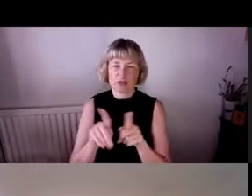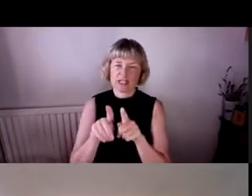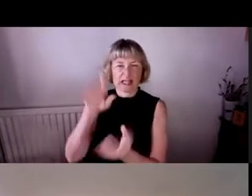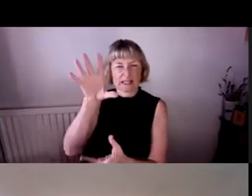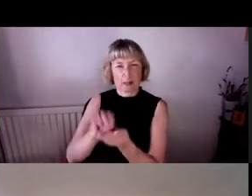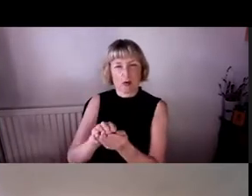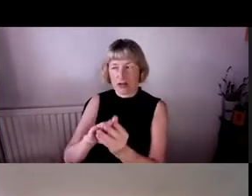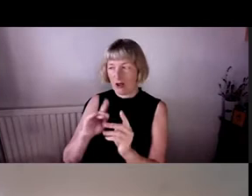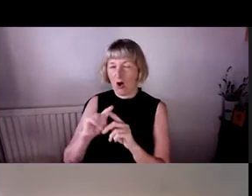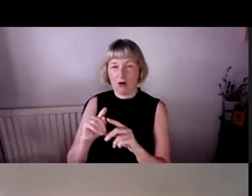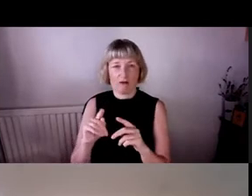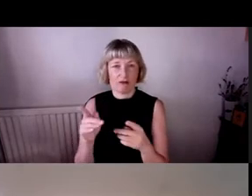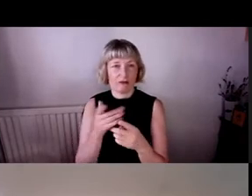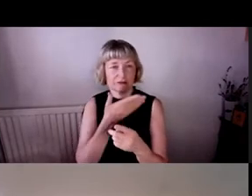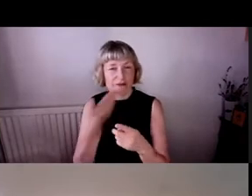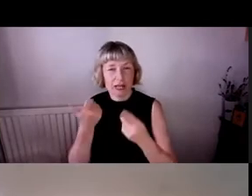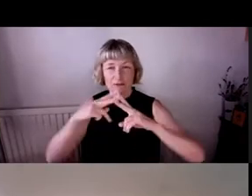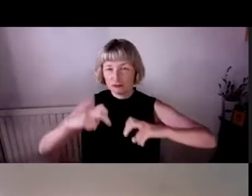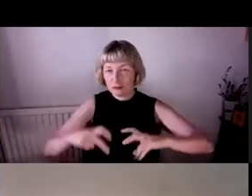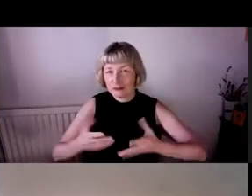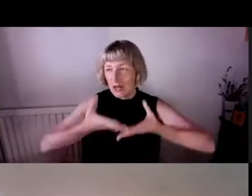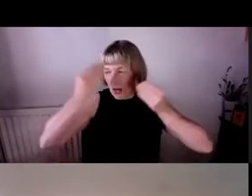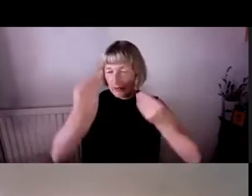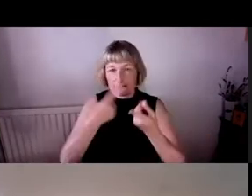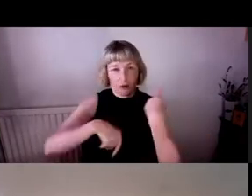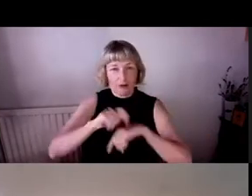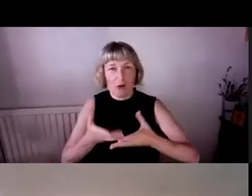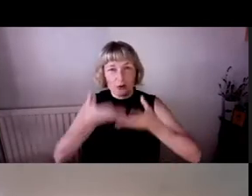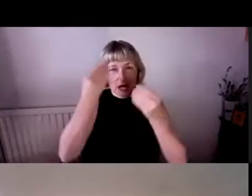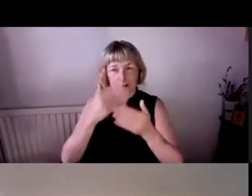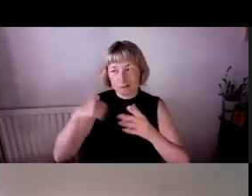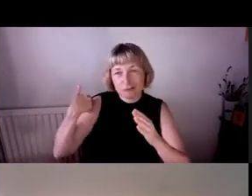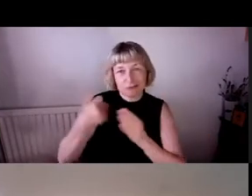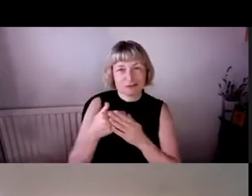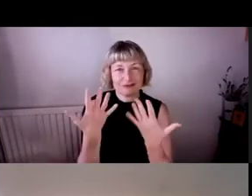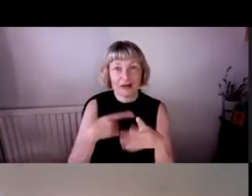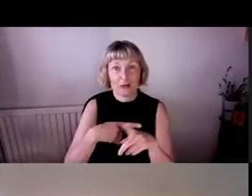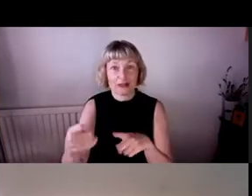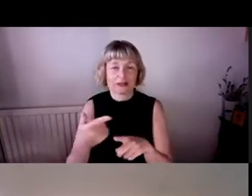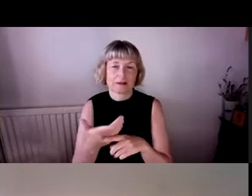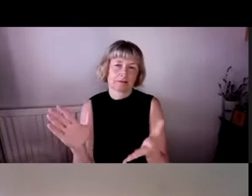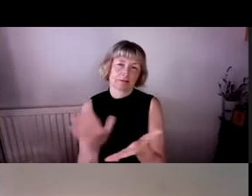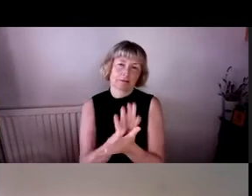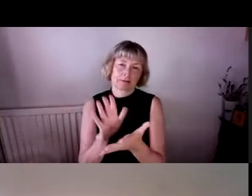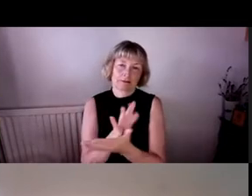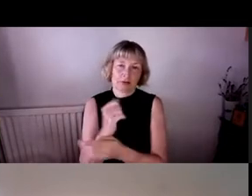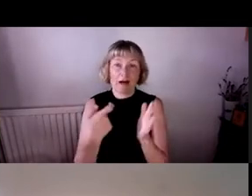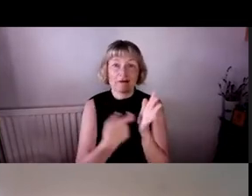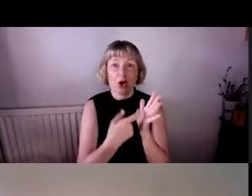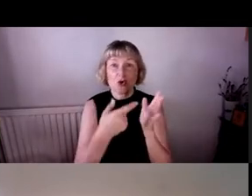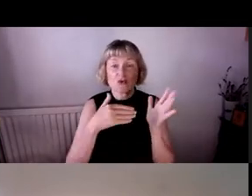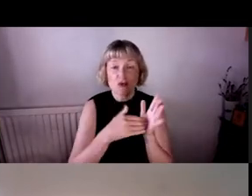this lovely research and learning that we've been going through. I'm delighted today to be joined by Roz Chalmers